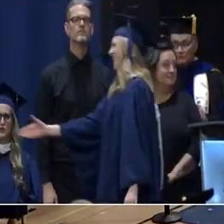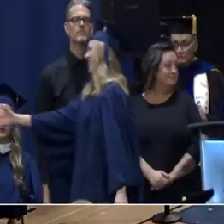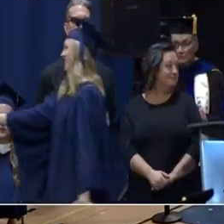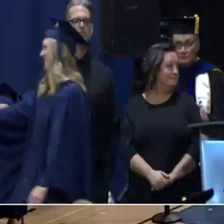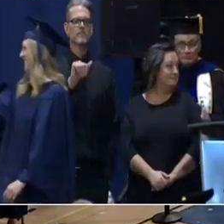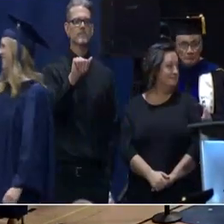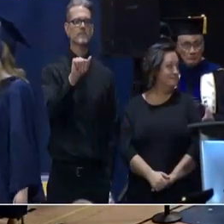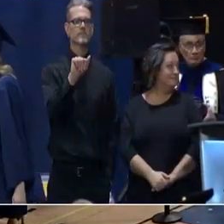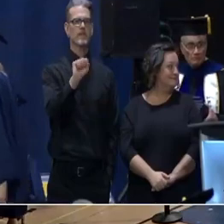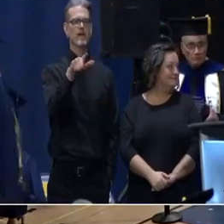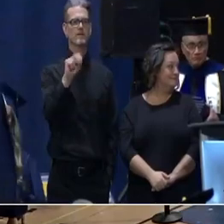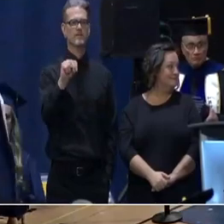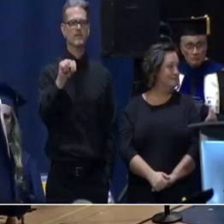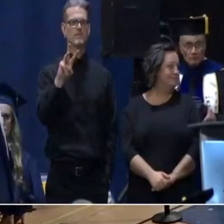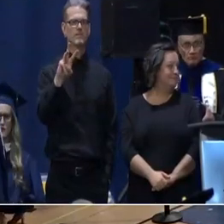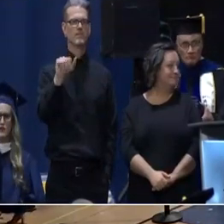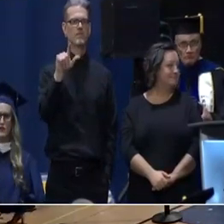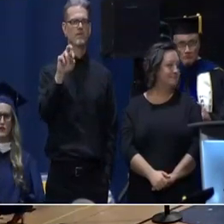Aspen Walker.